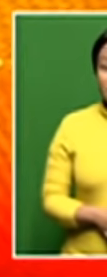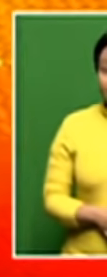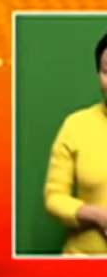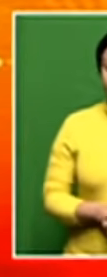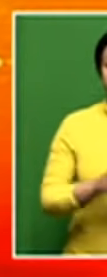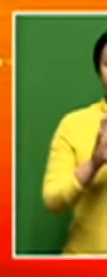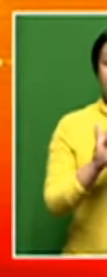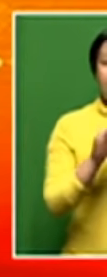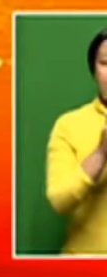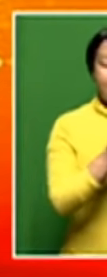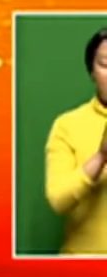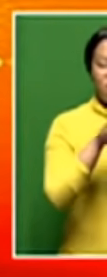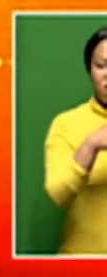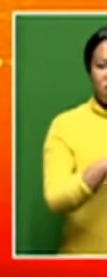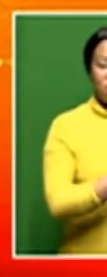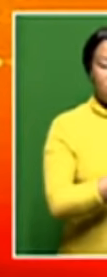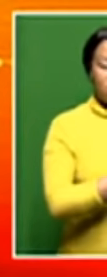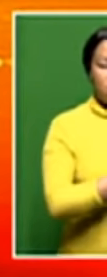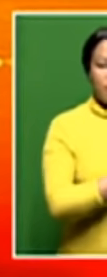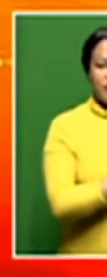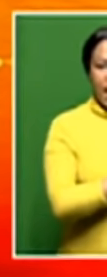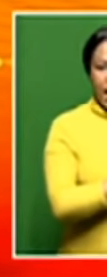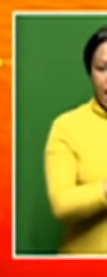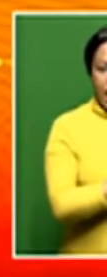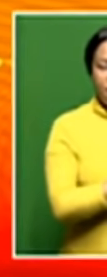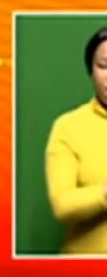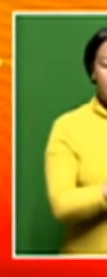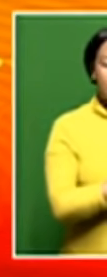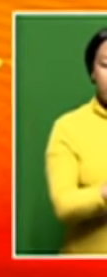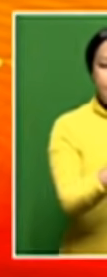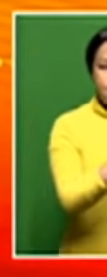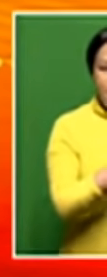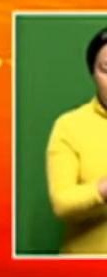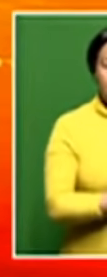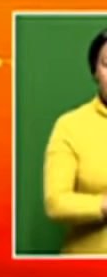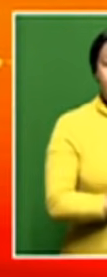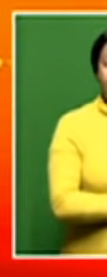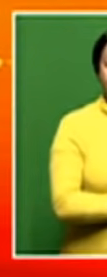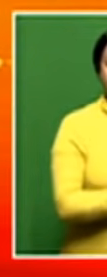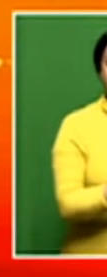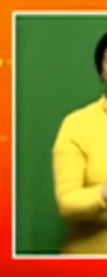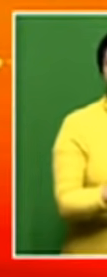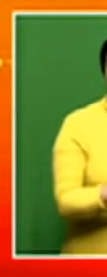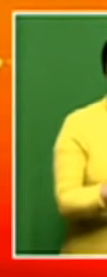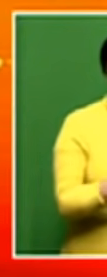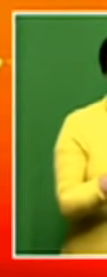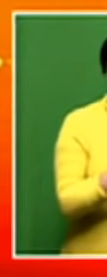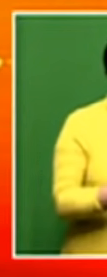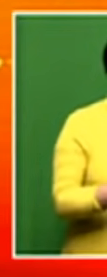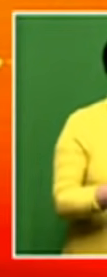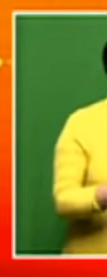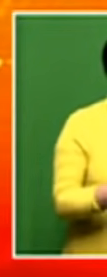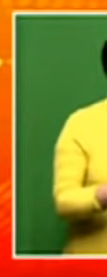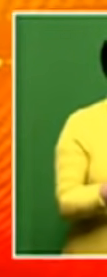Food manufacturer Tiger Brands is recalling about 20 million Koo and Hugos canned vegetable products due to defects in the